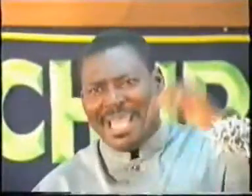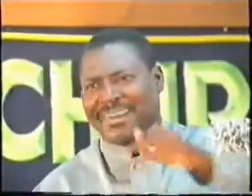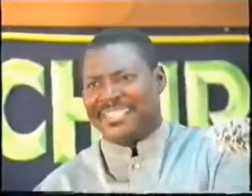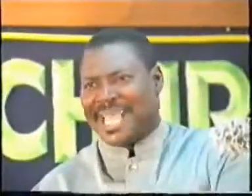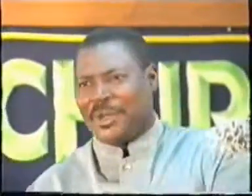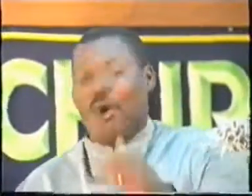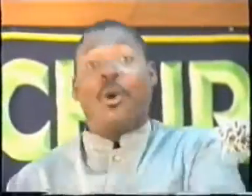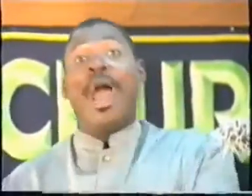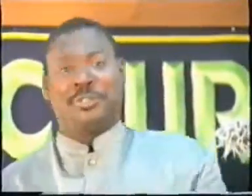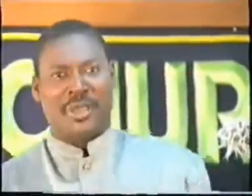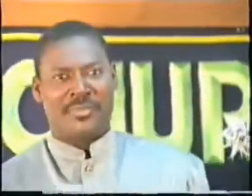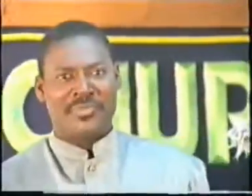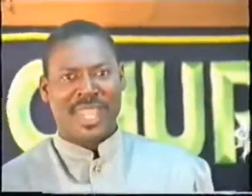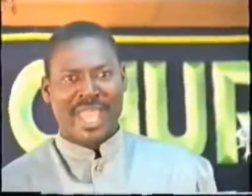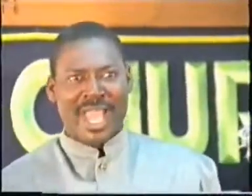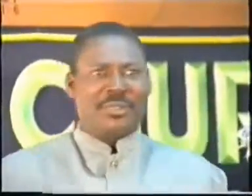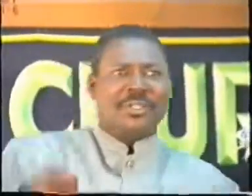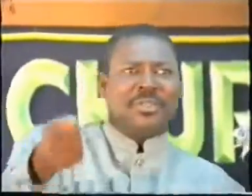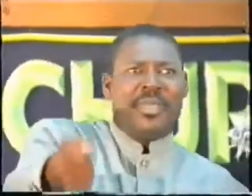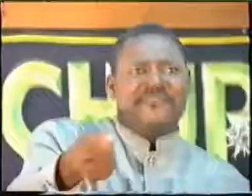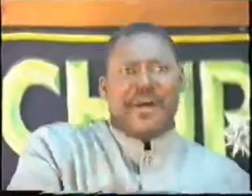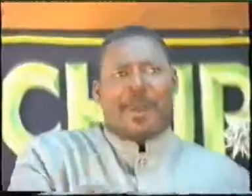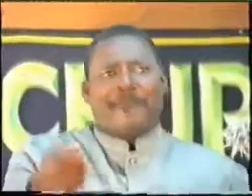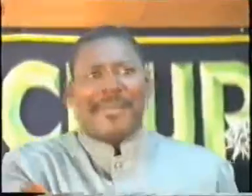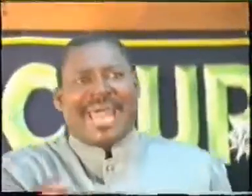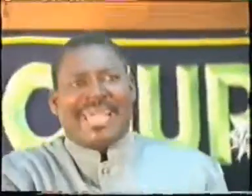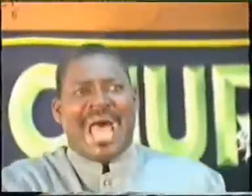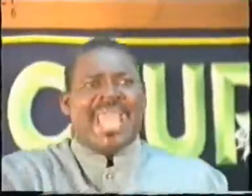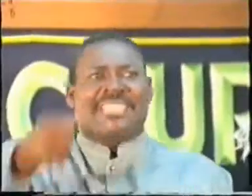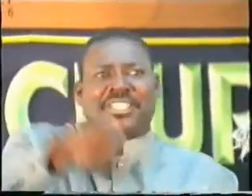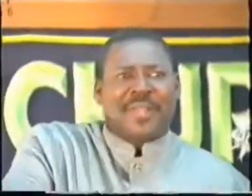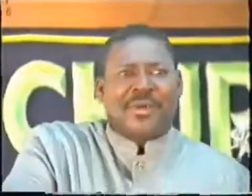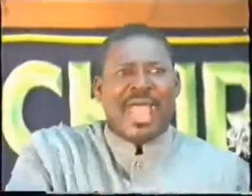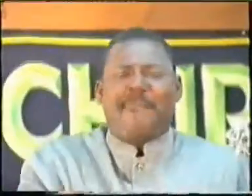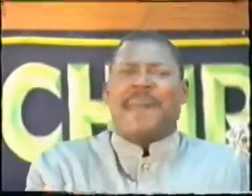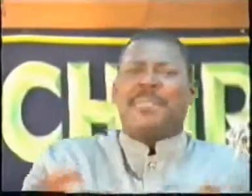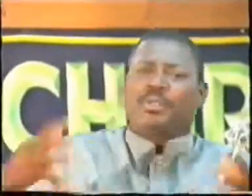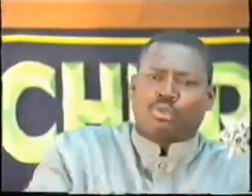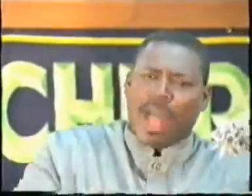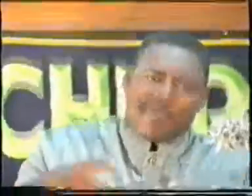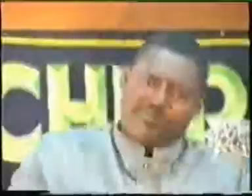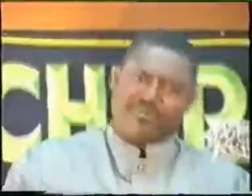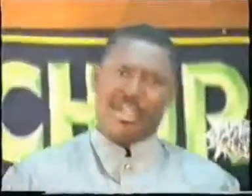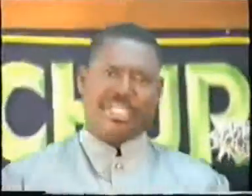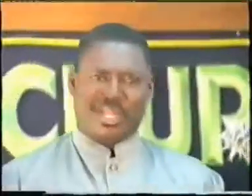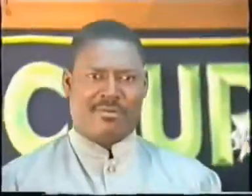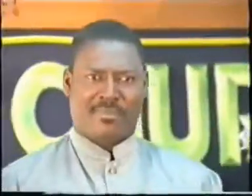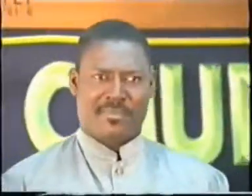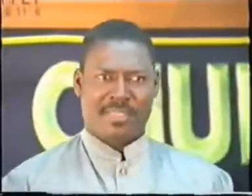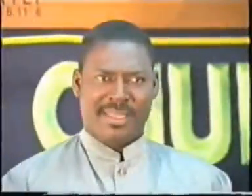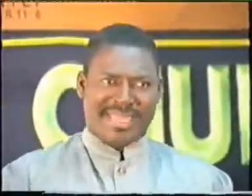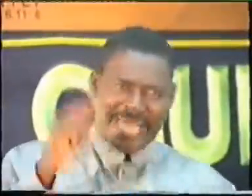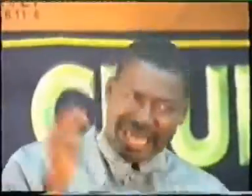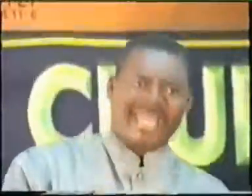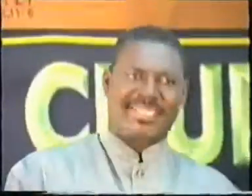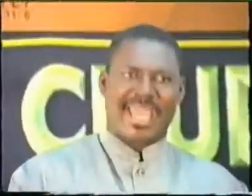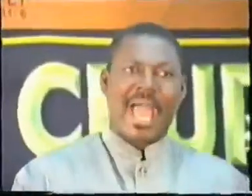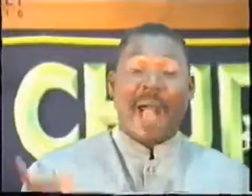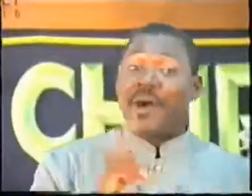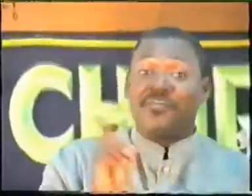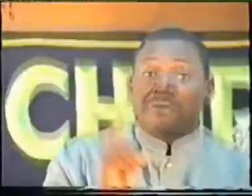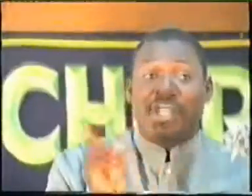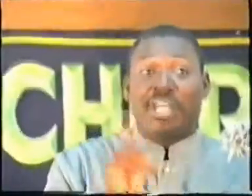Sa and Shano, and will be beyond being a Christian, you know, or enjoy. It won't to me in Fawa Pamada and Shano, and Mamma Tutu upon Fufro